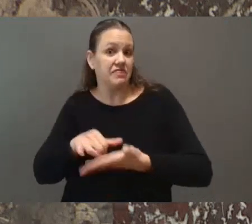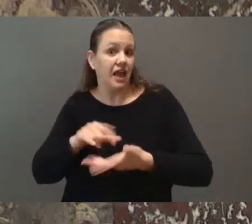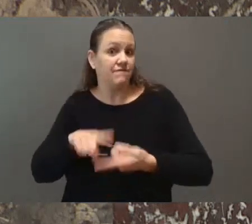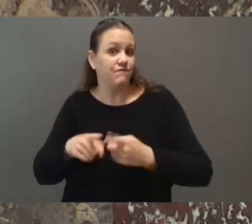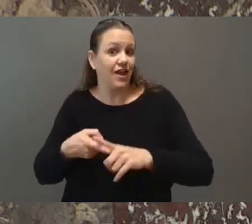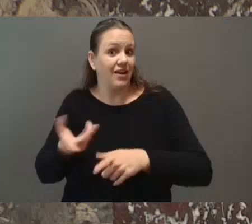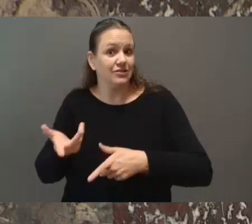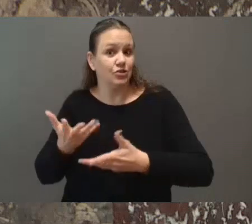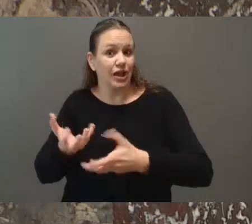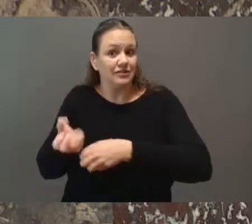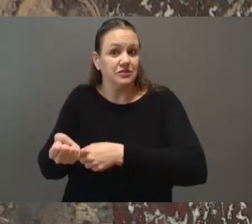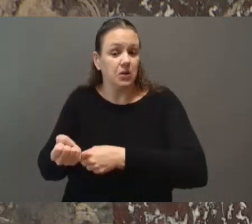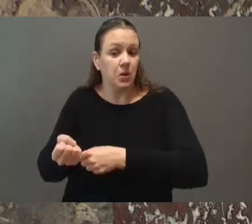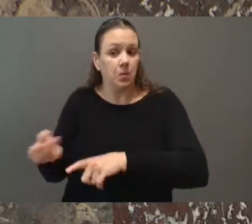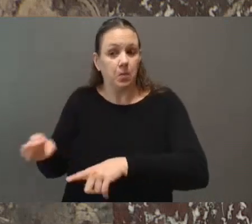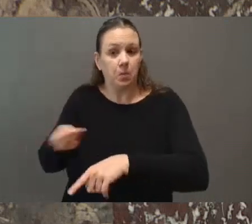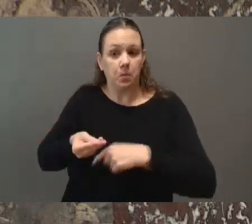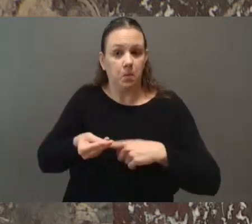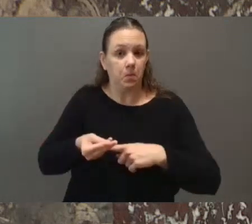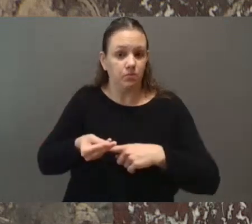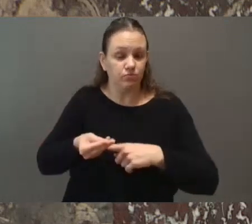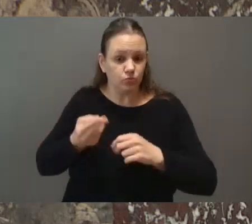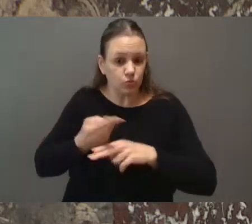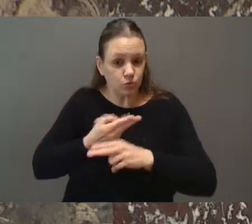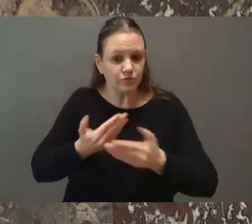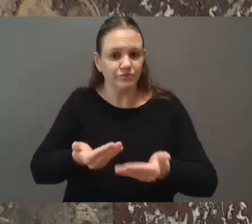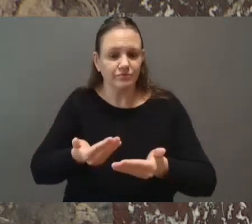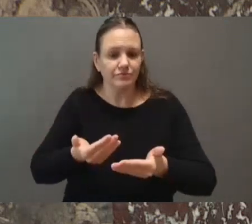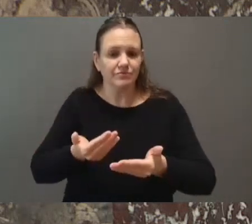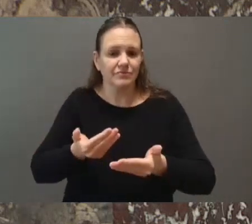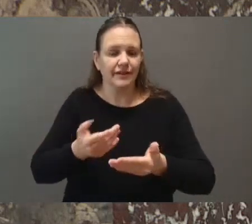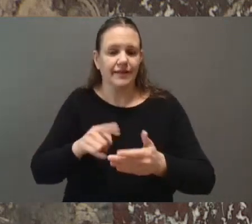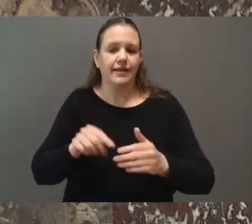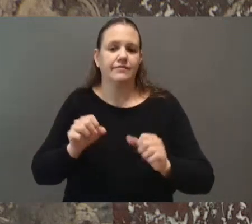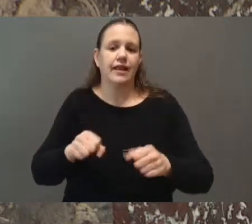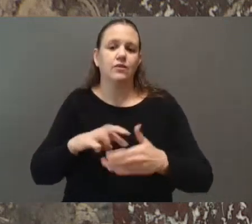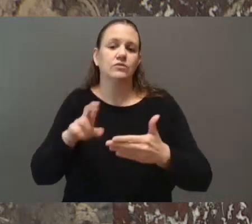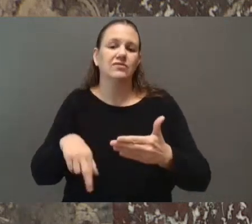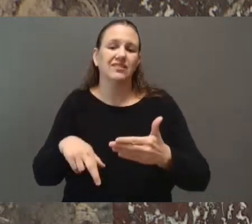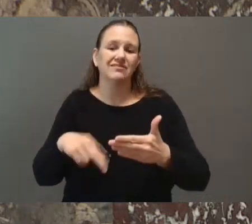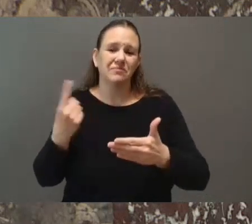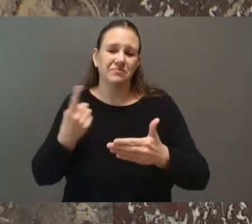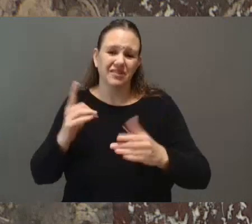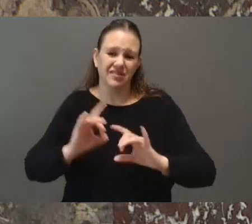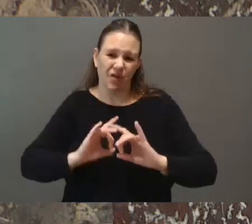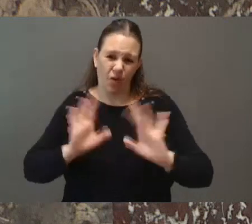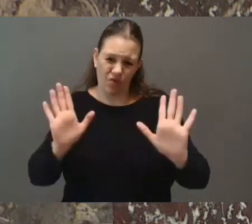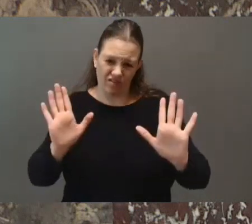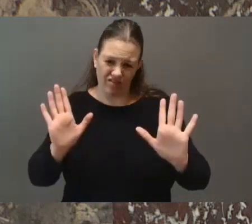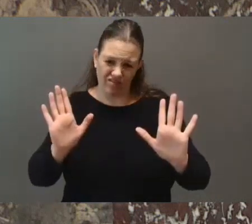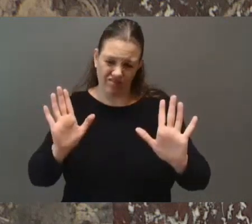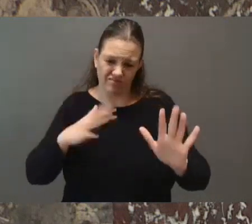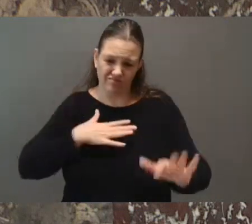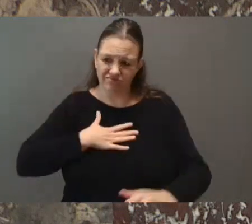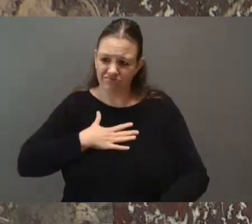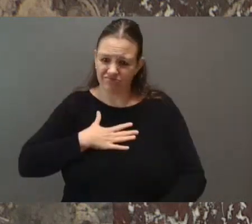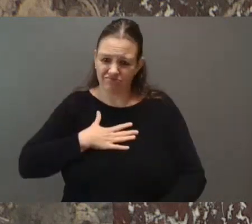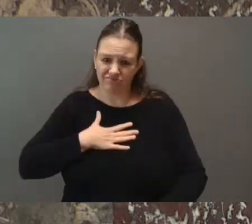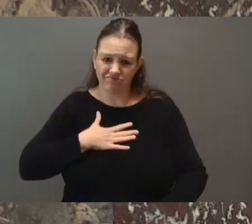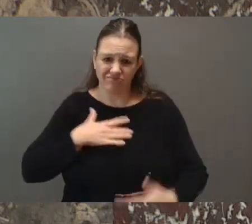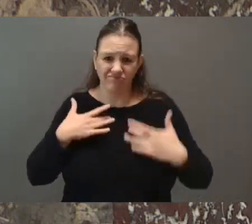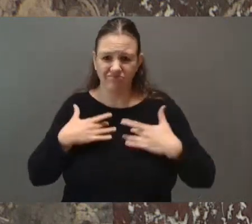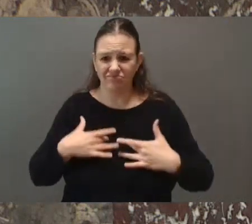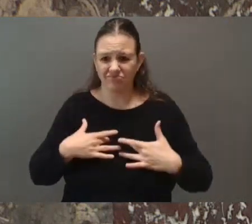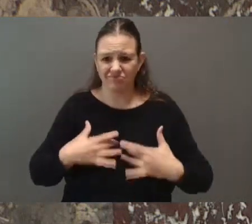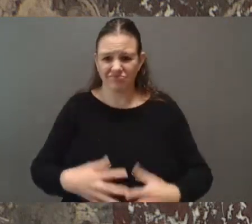that could have been prevented. This is horrific. And we will work with the family to get them the